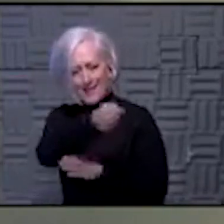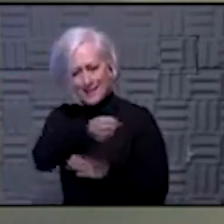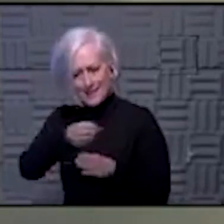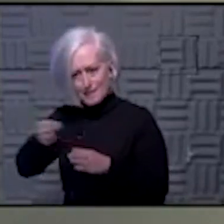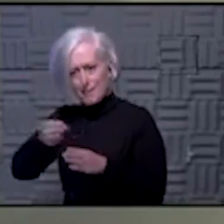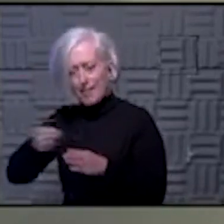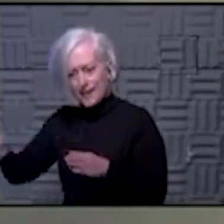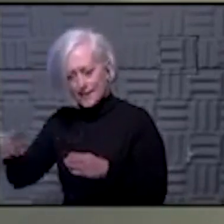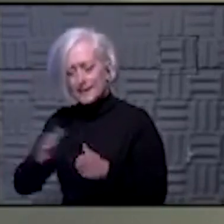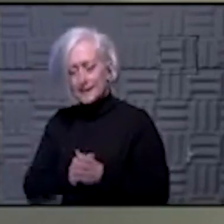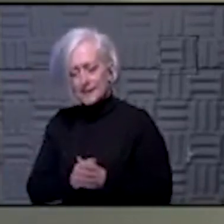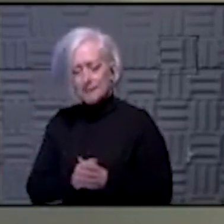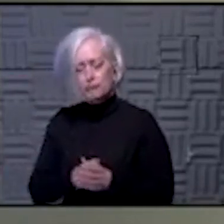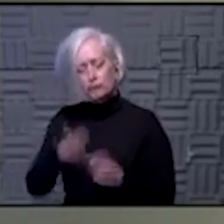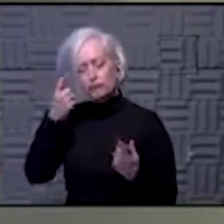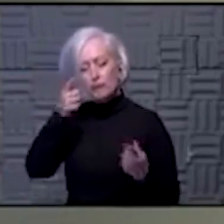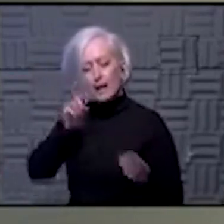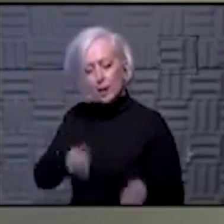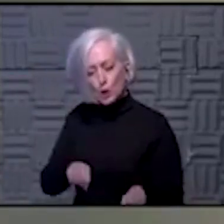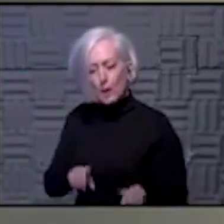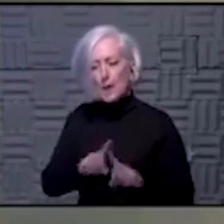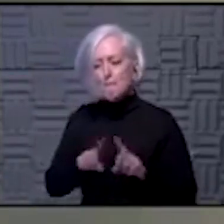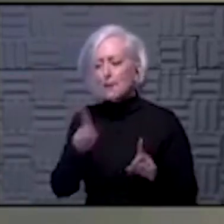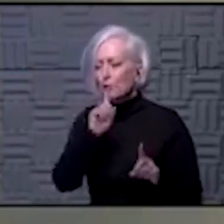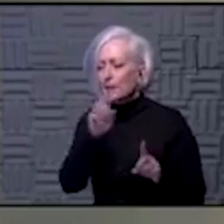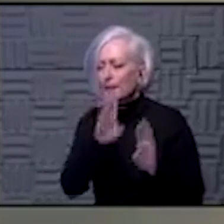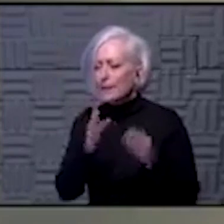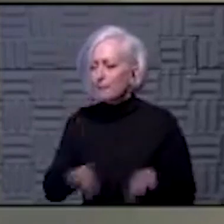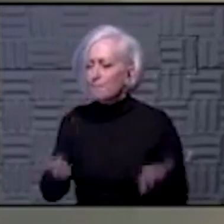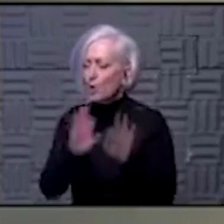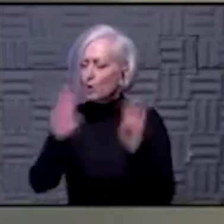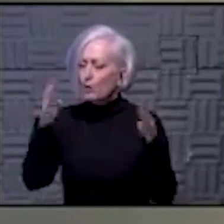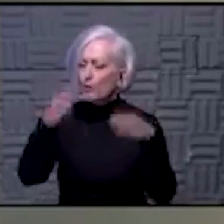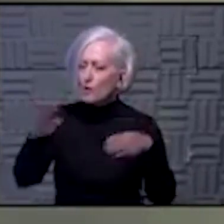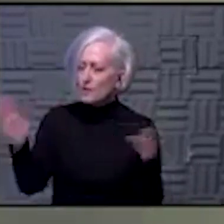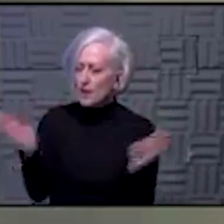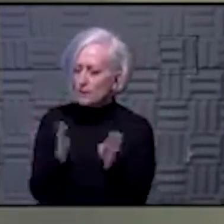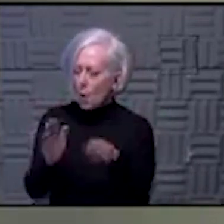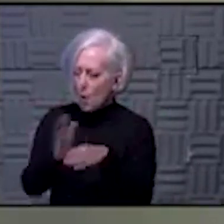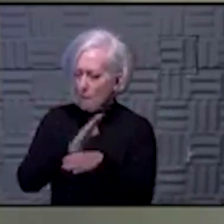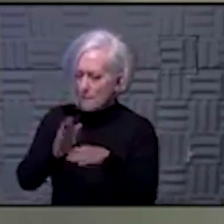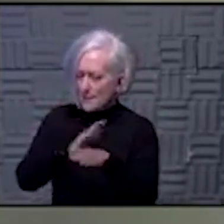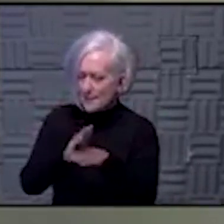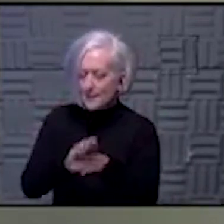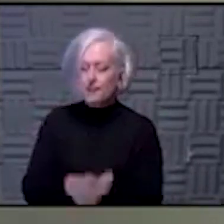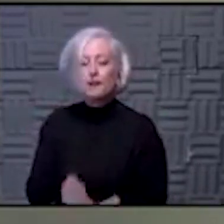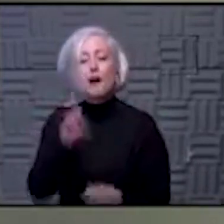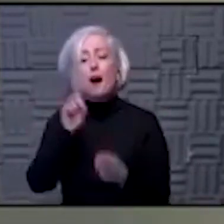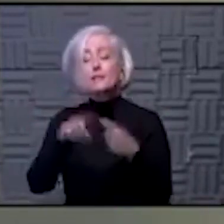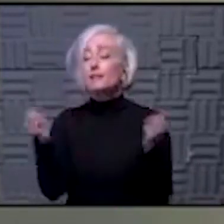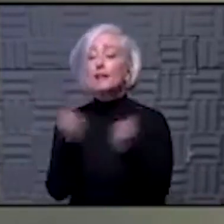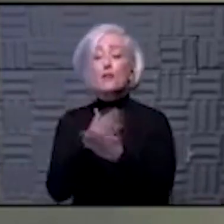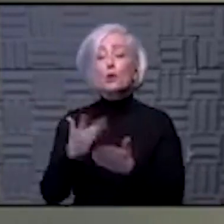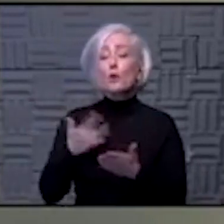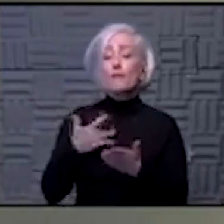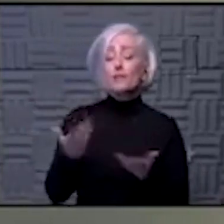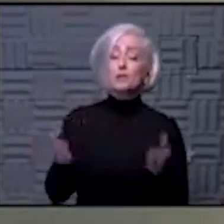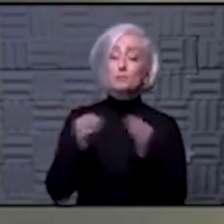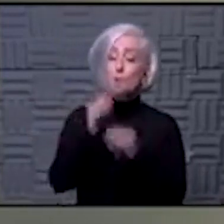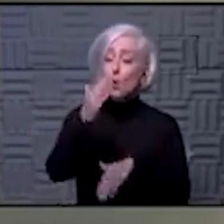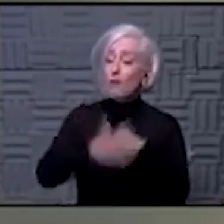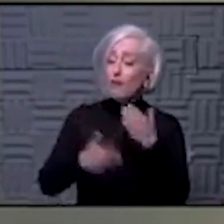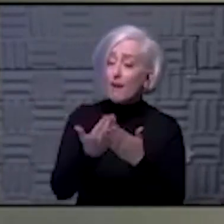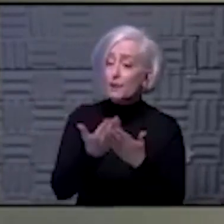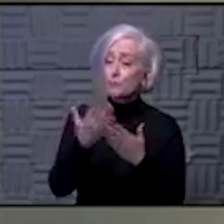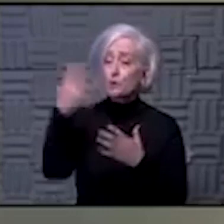provide some wind to the sails of our small business. And certainly until everyone is comfortable going out and feeling they're not